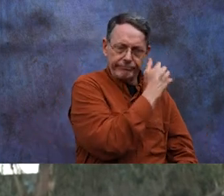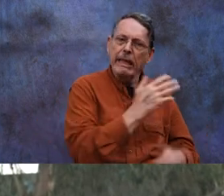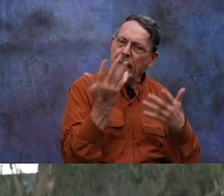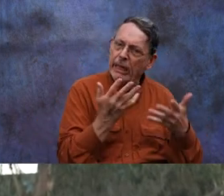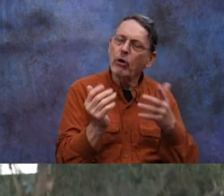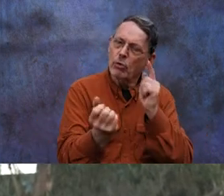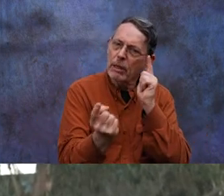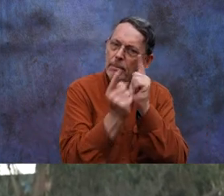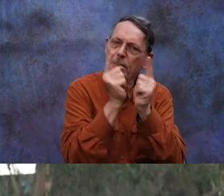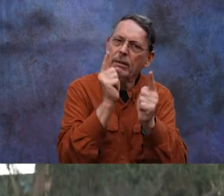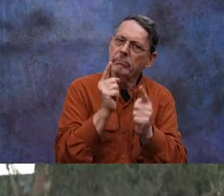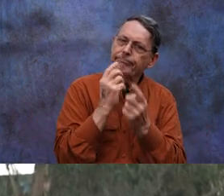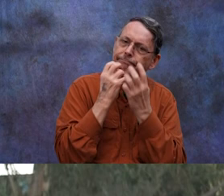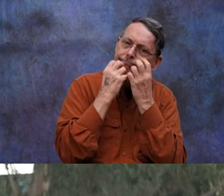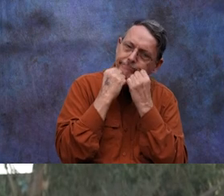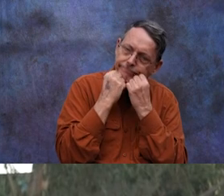beloved dead.